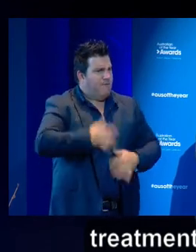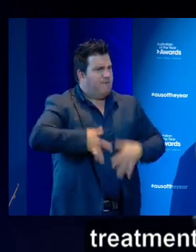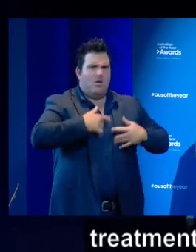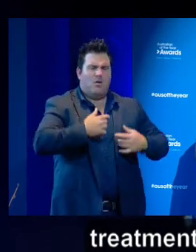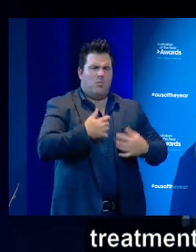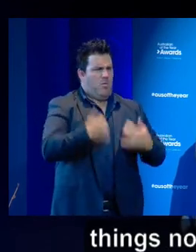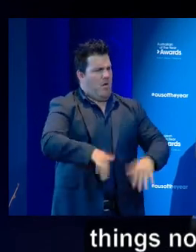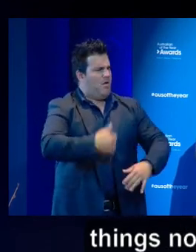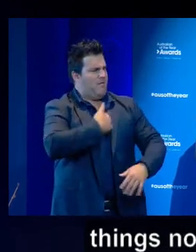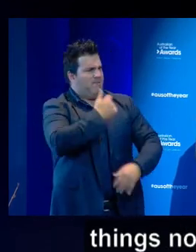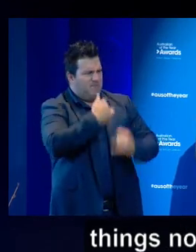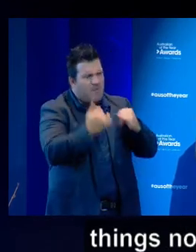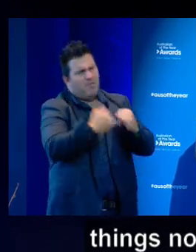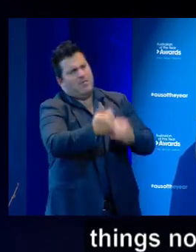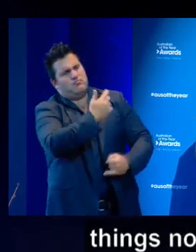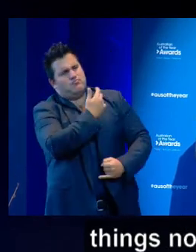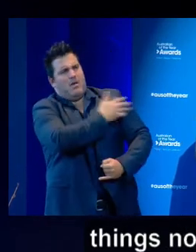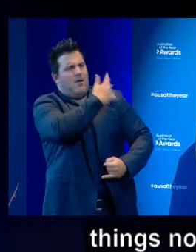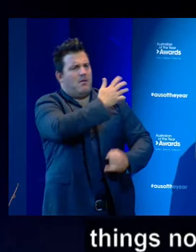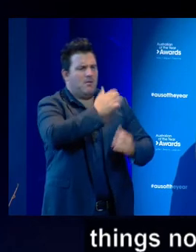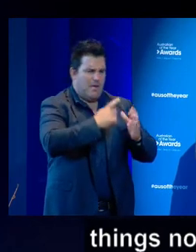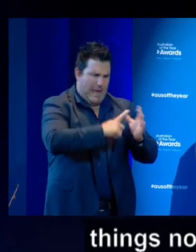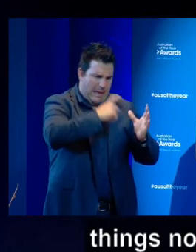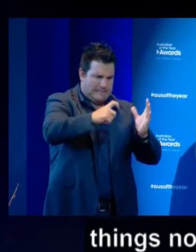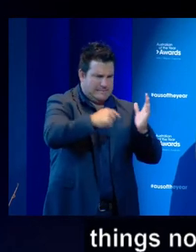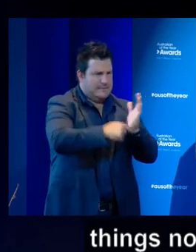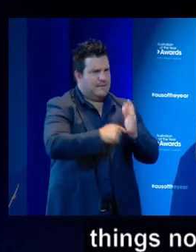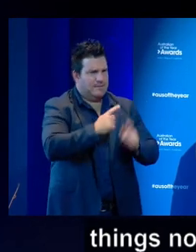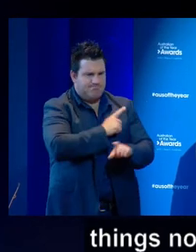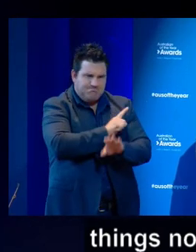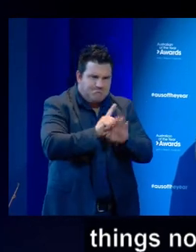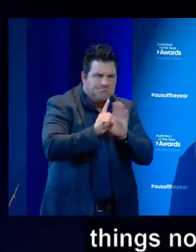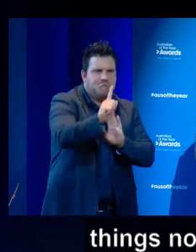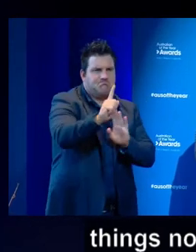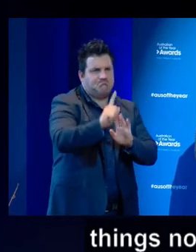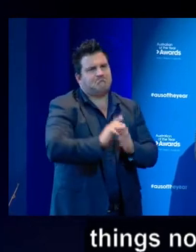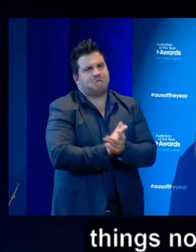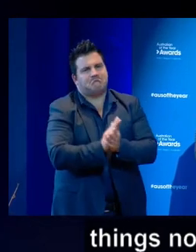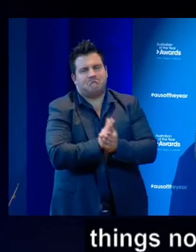to represent this community. But to the main game.